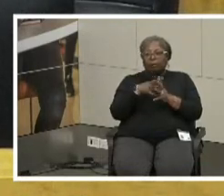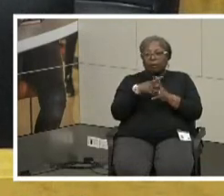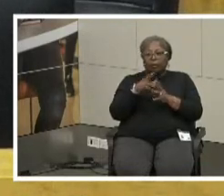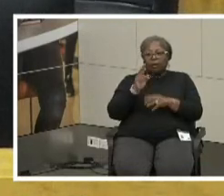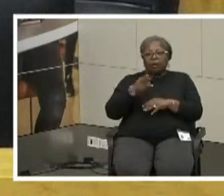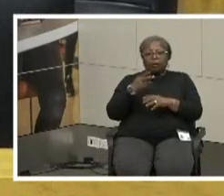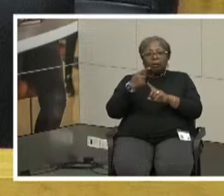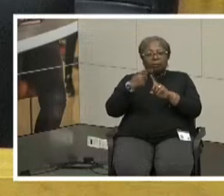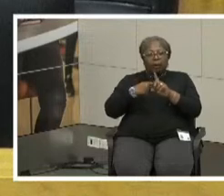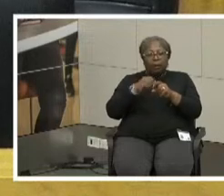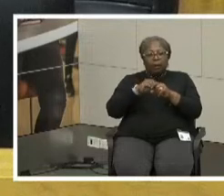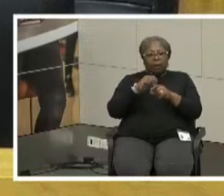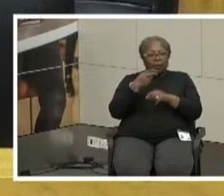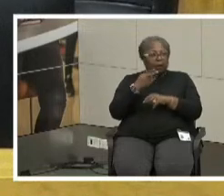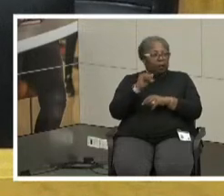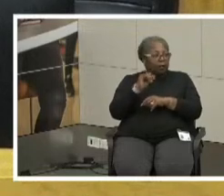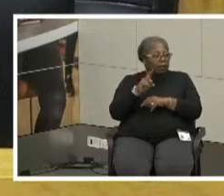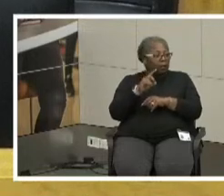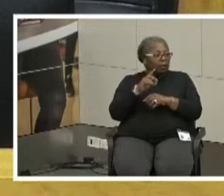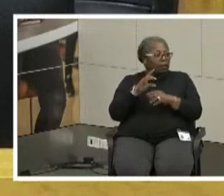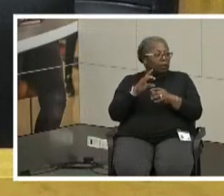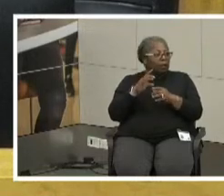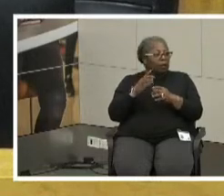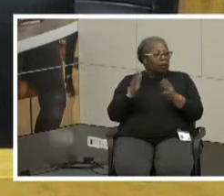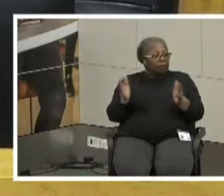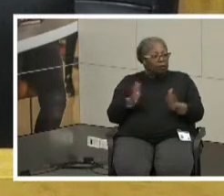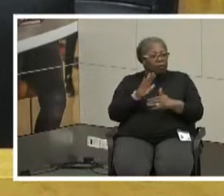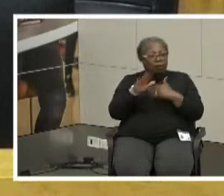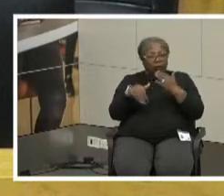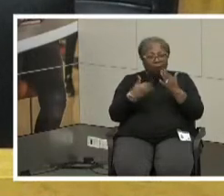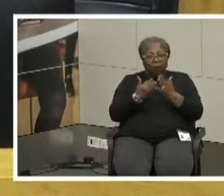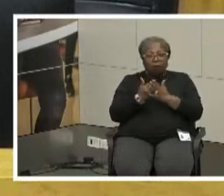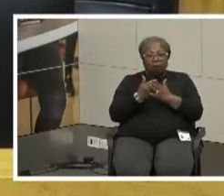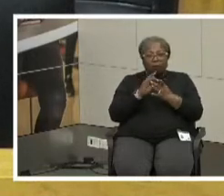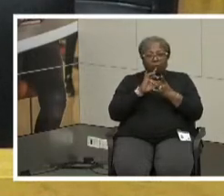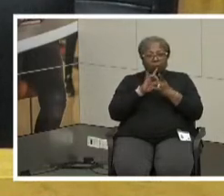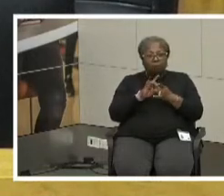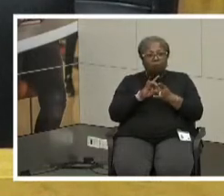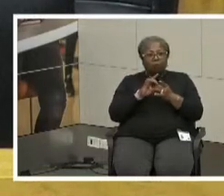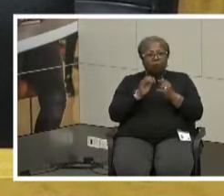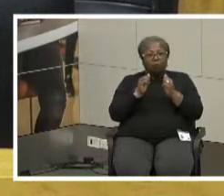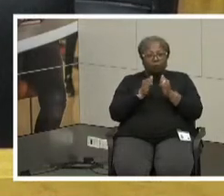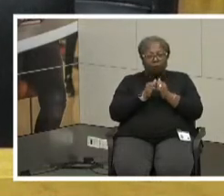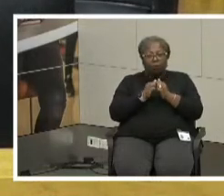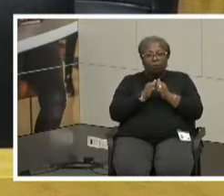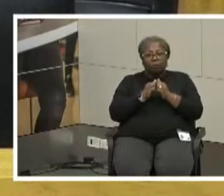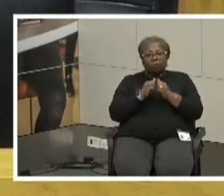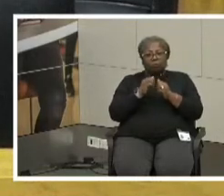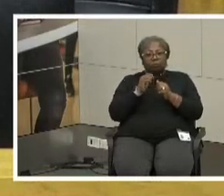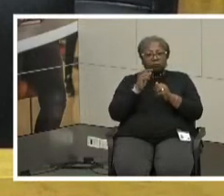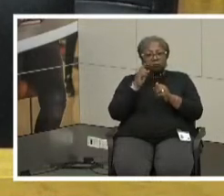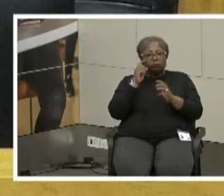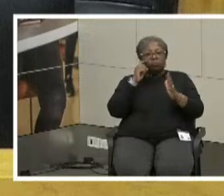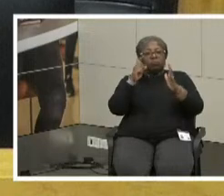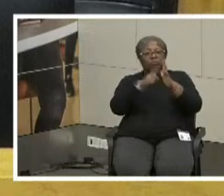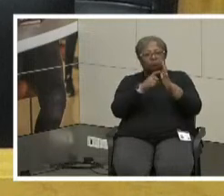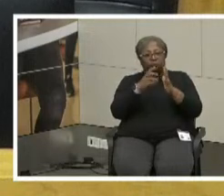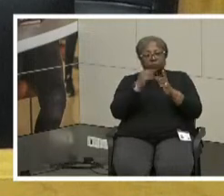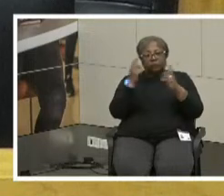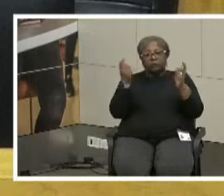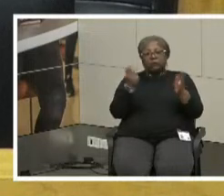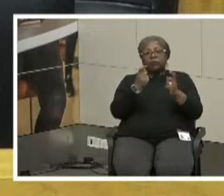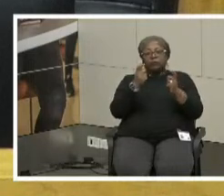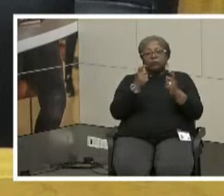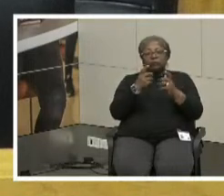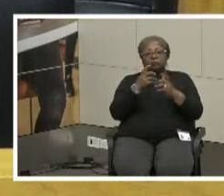HISD and encourage all to join in this join in this uh to observe this and to celebrate the